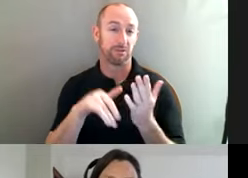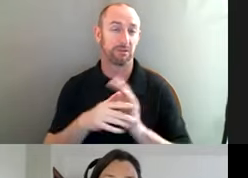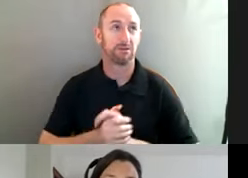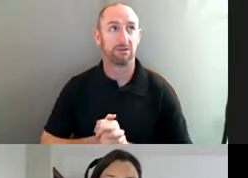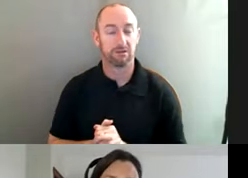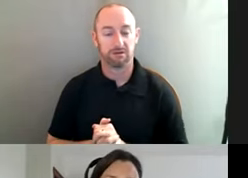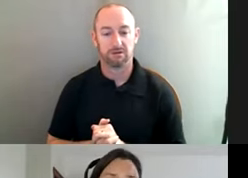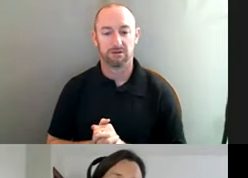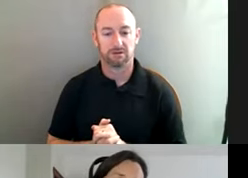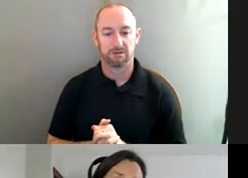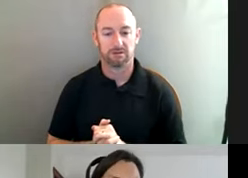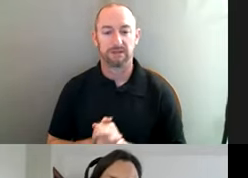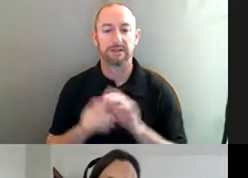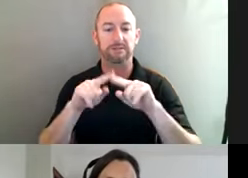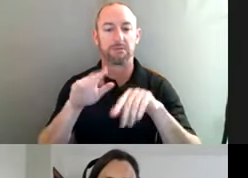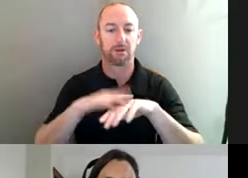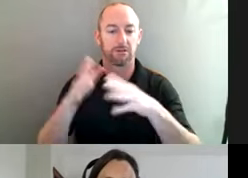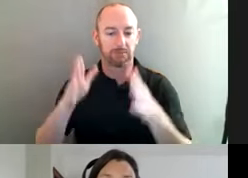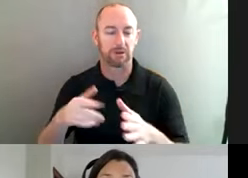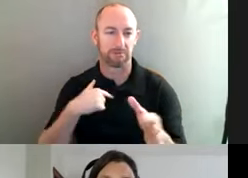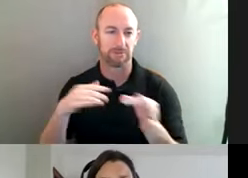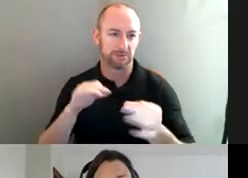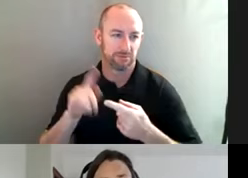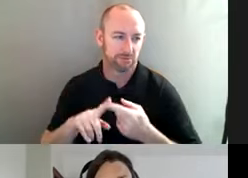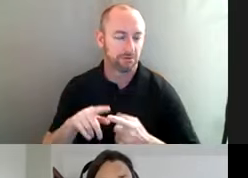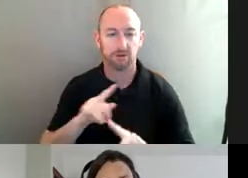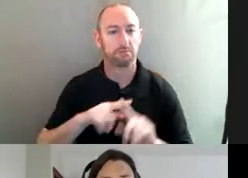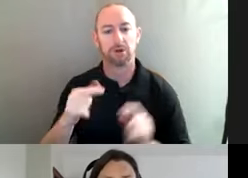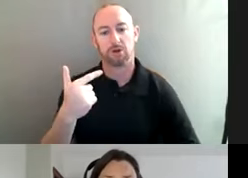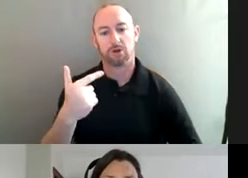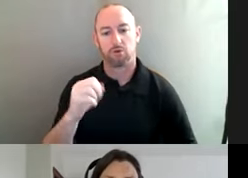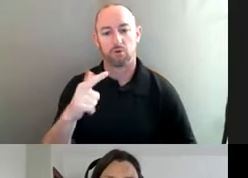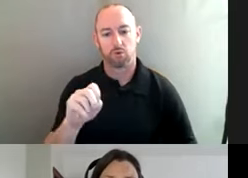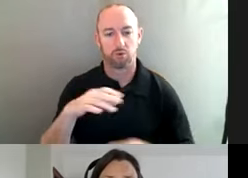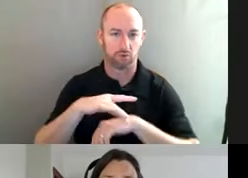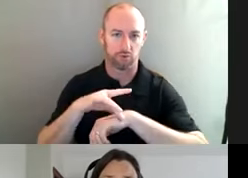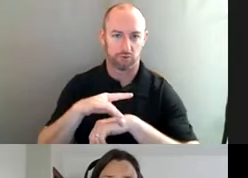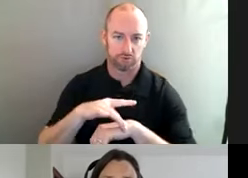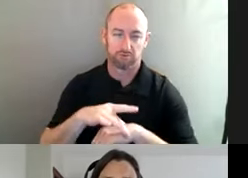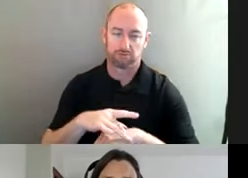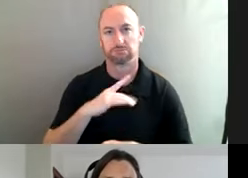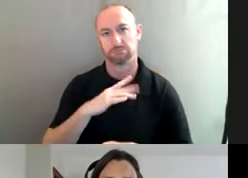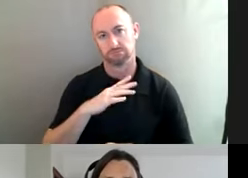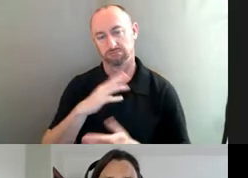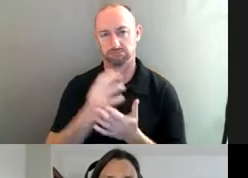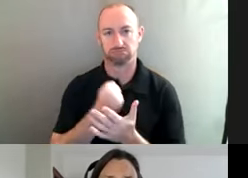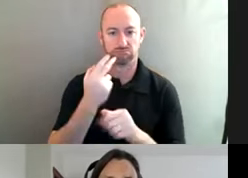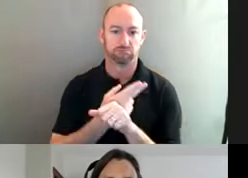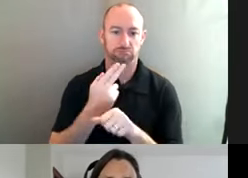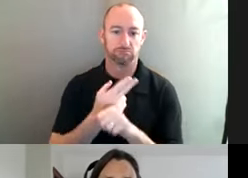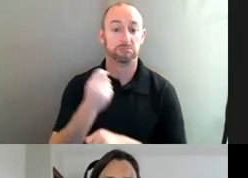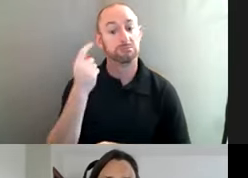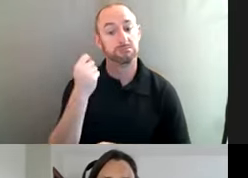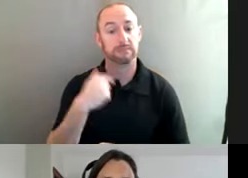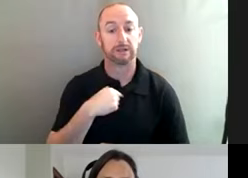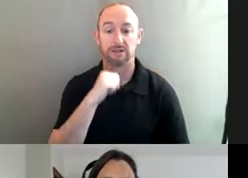is, it depends on the person that I'm explaining it to, but Google Earth actually comes in pretty handy. And while I don't think